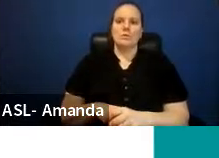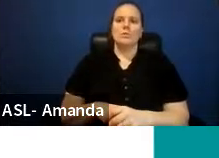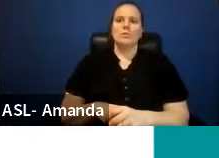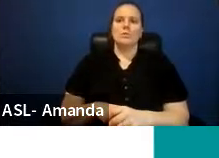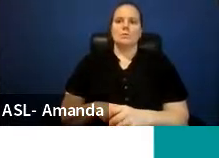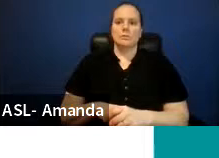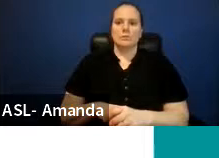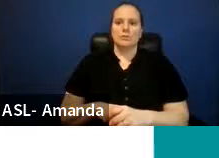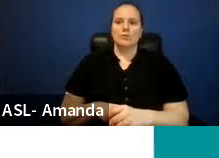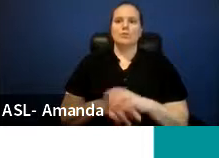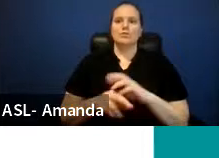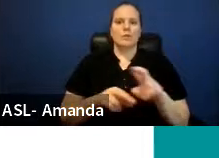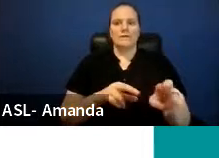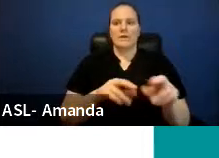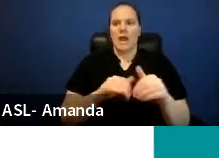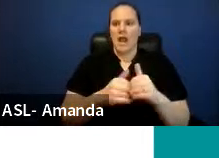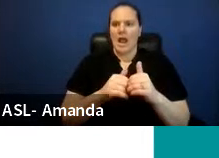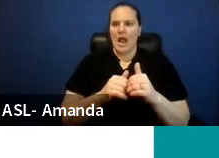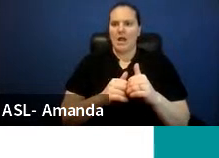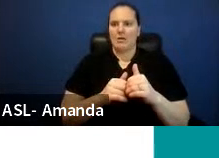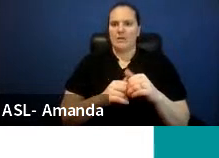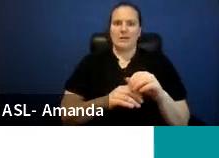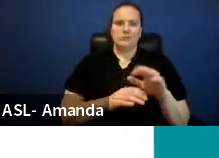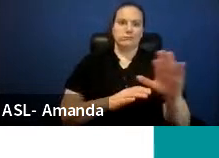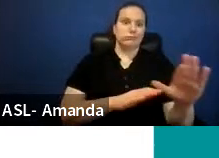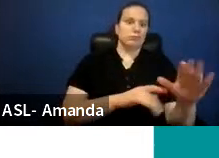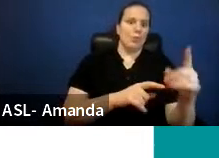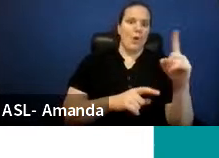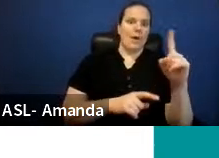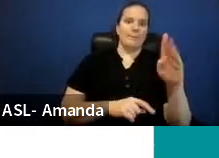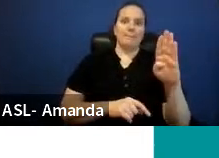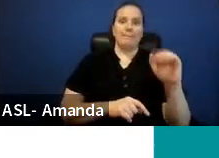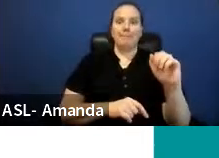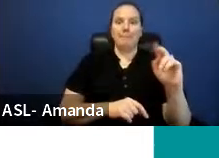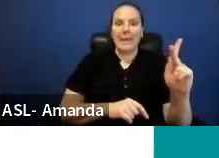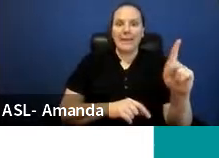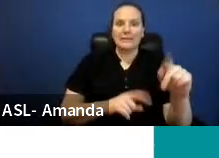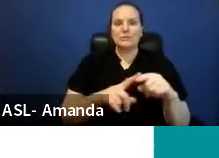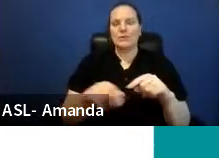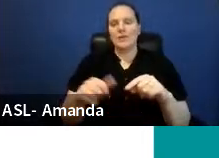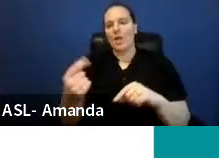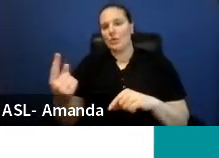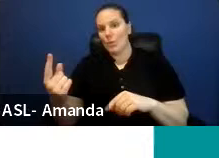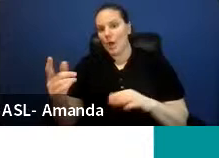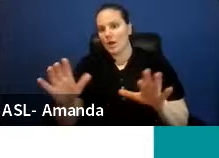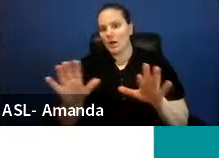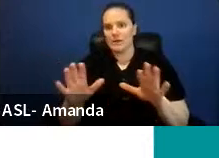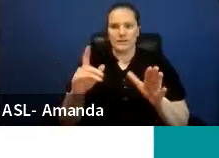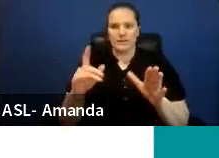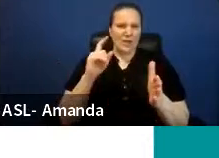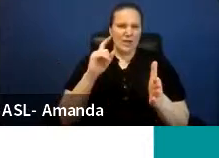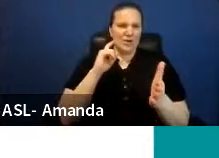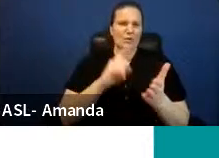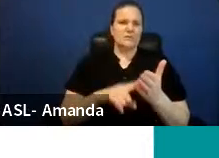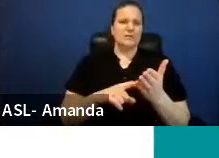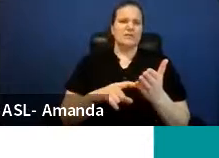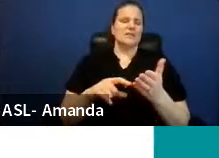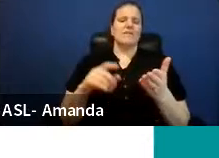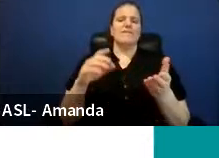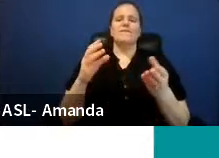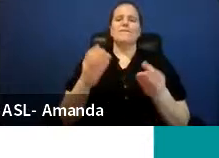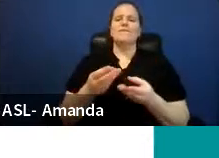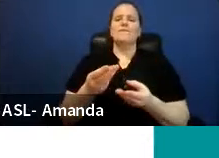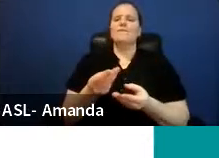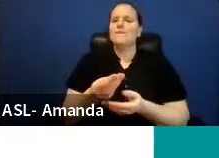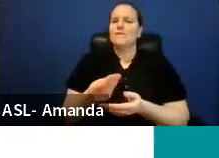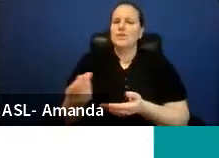crossflows in the river and how they may push you to one bank or another. They did note that we've got fewer in-water piers in